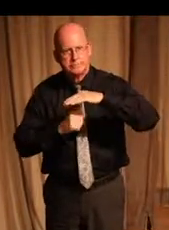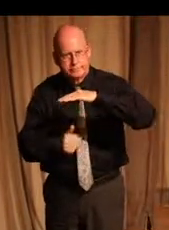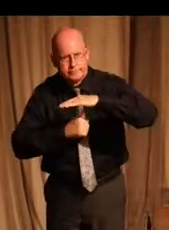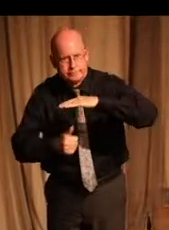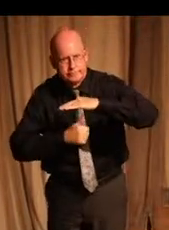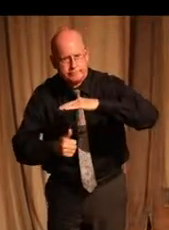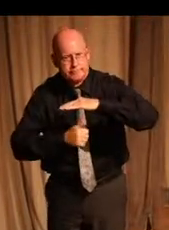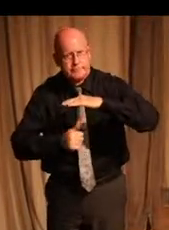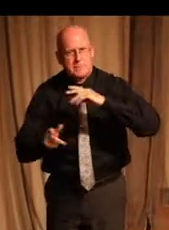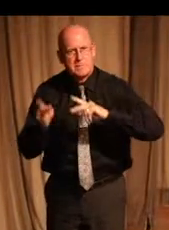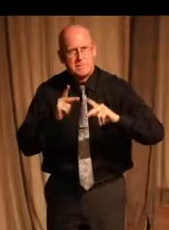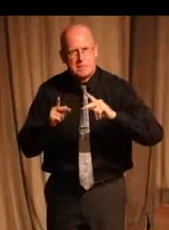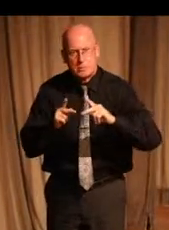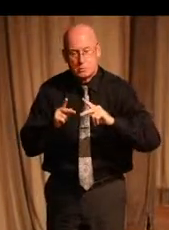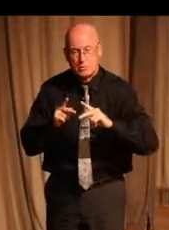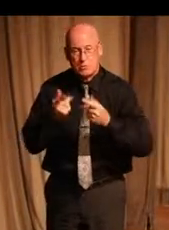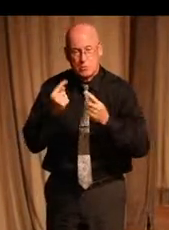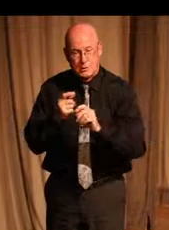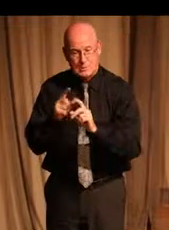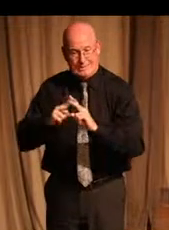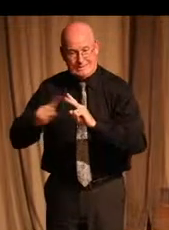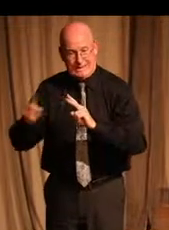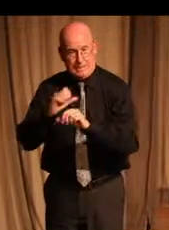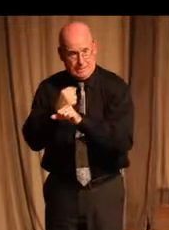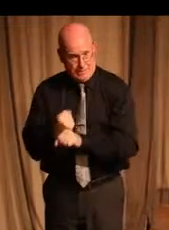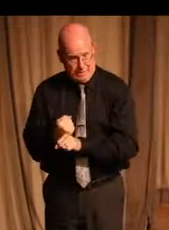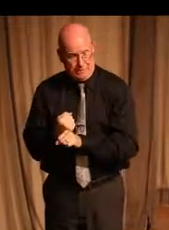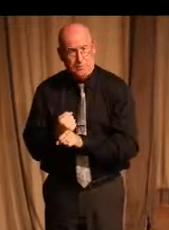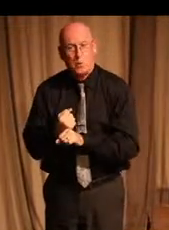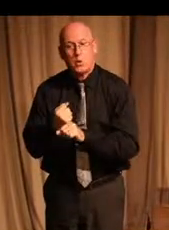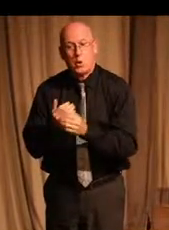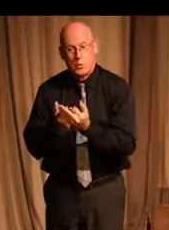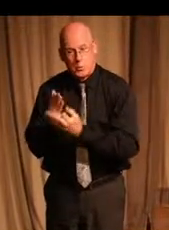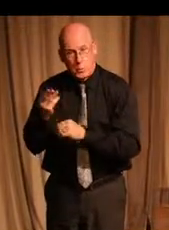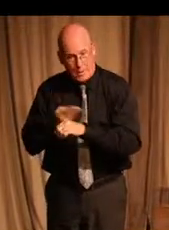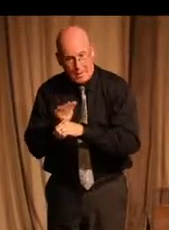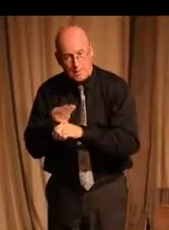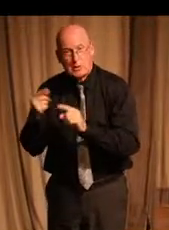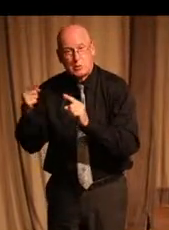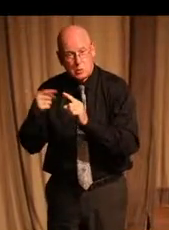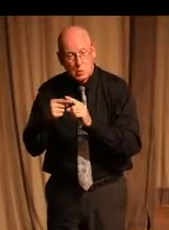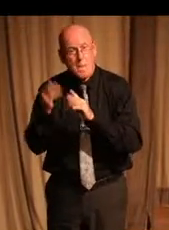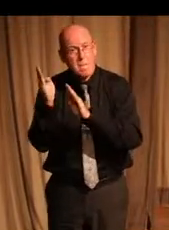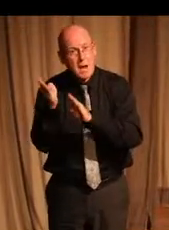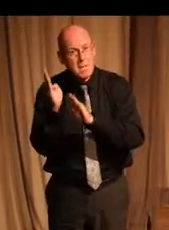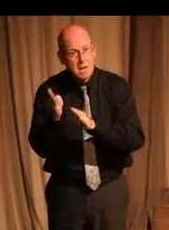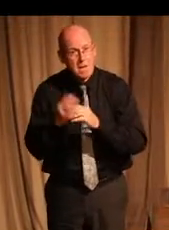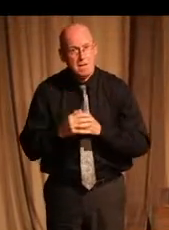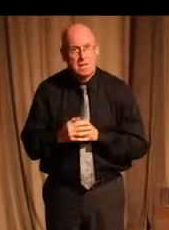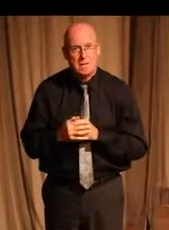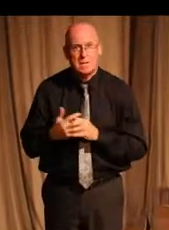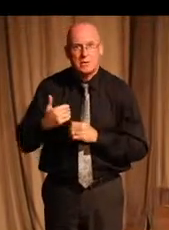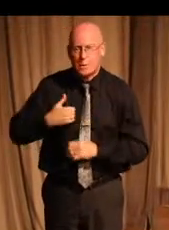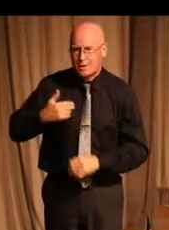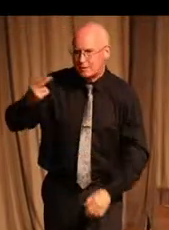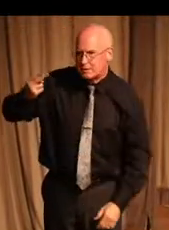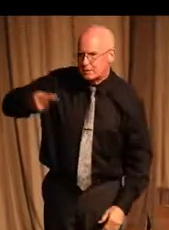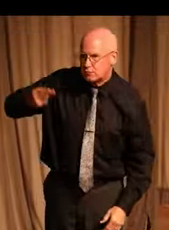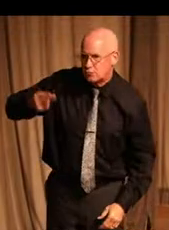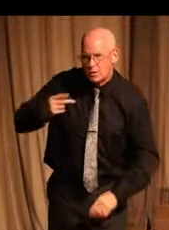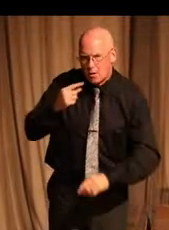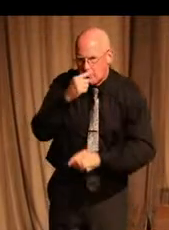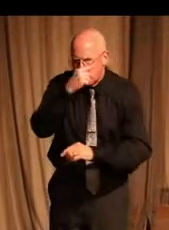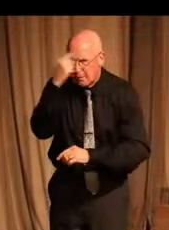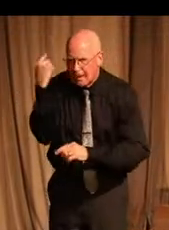enslavement would come through Miami, through Virginia Key, to the Bahamas. And so you have this history of